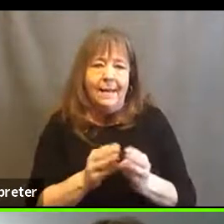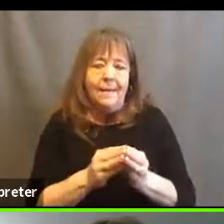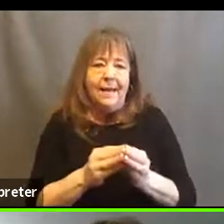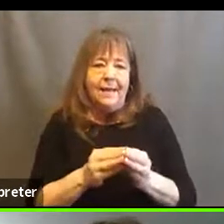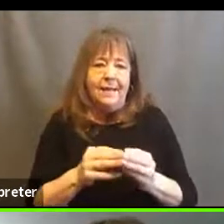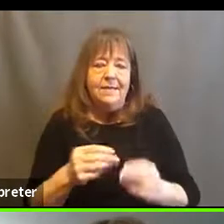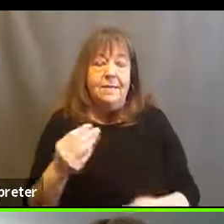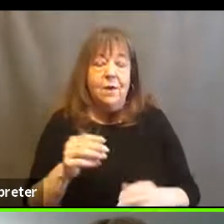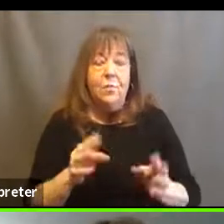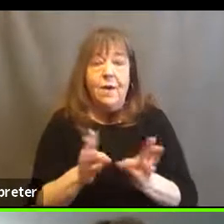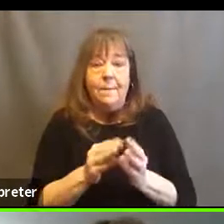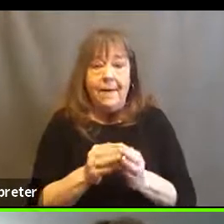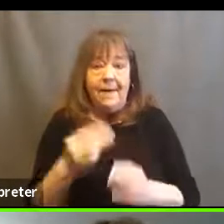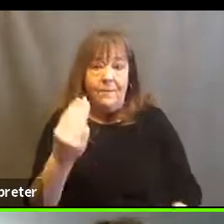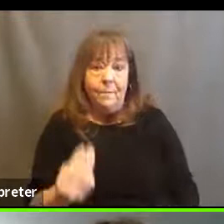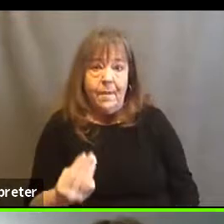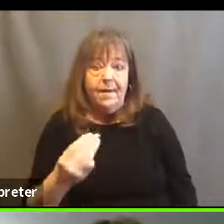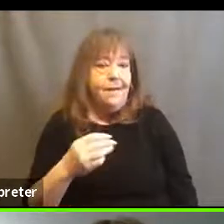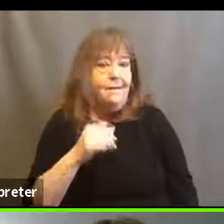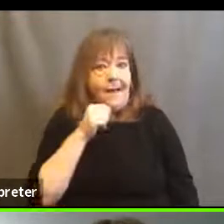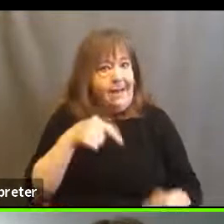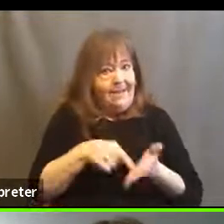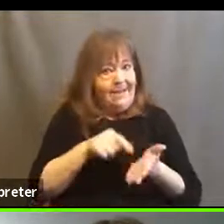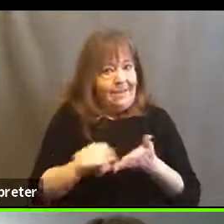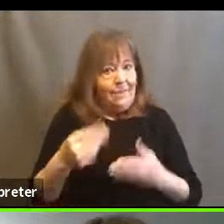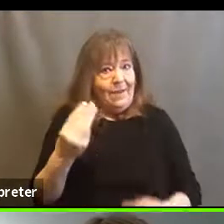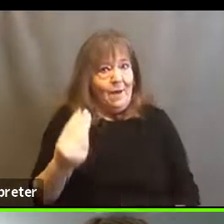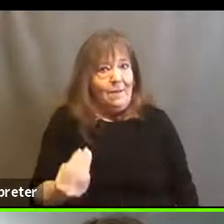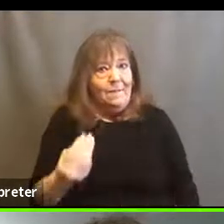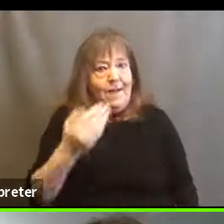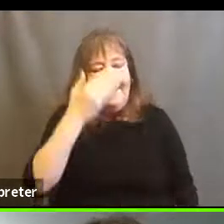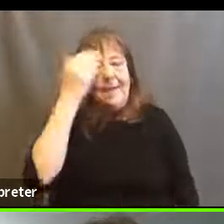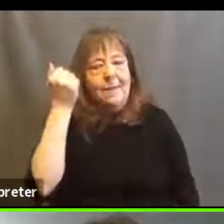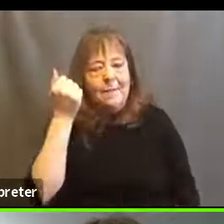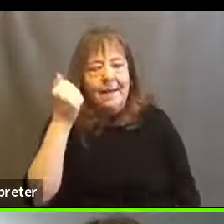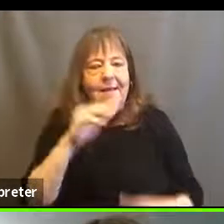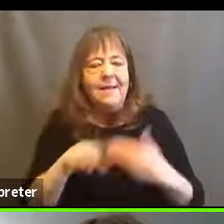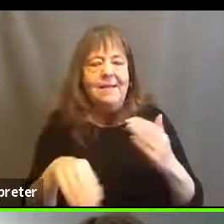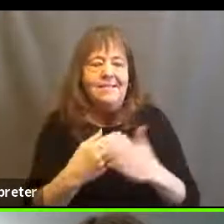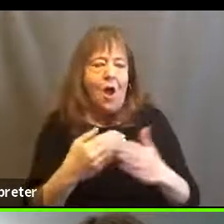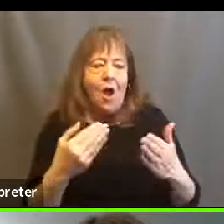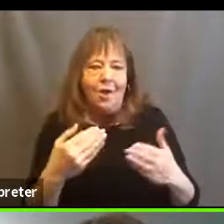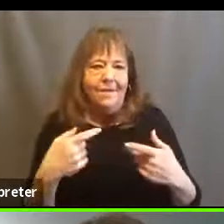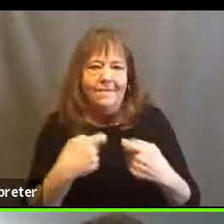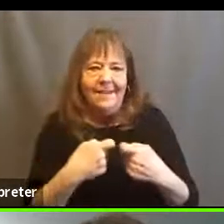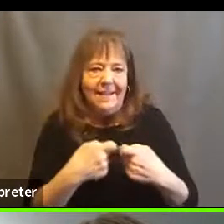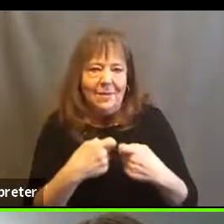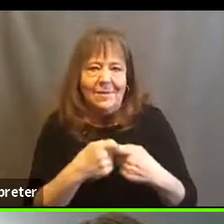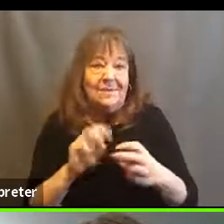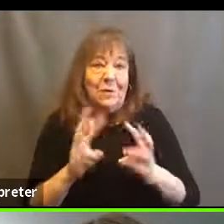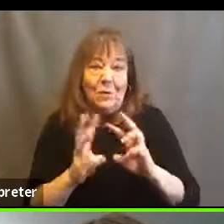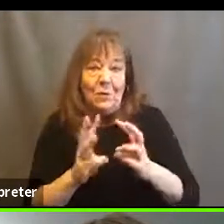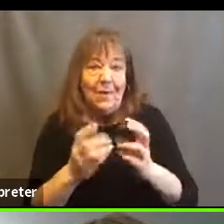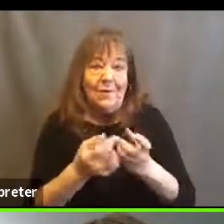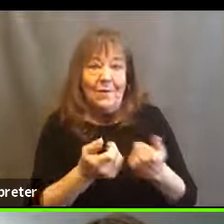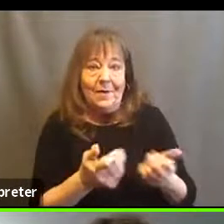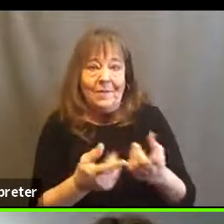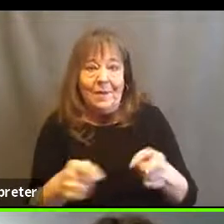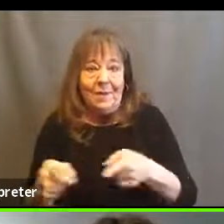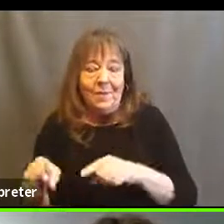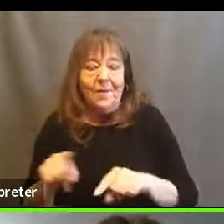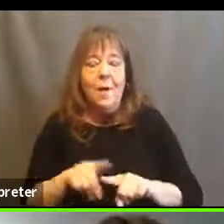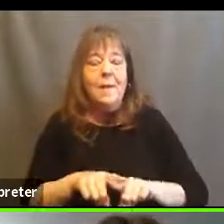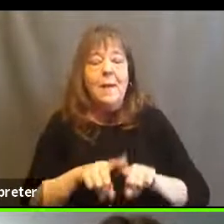Monday. We did not have a meeting this Monday due to all of the power outages and weather that were occurring statewide, but